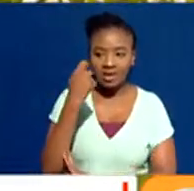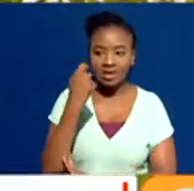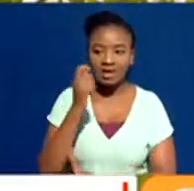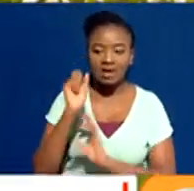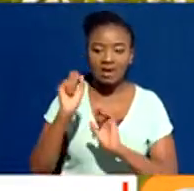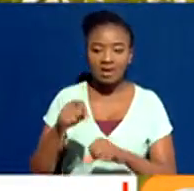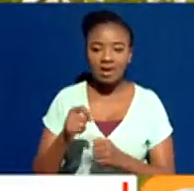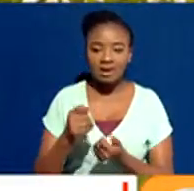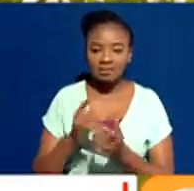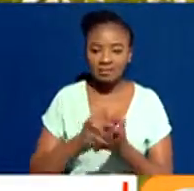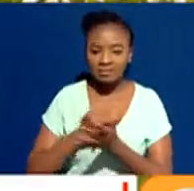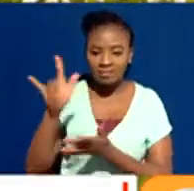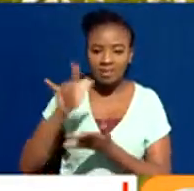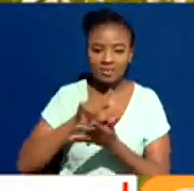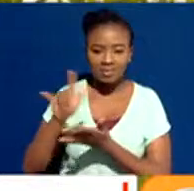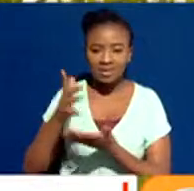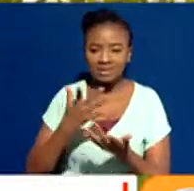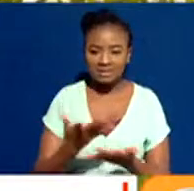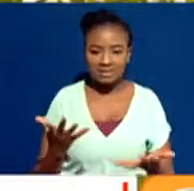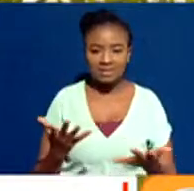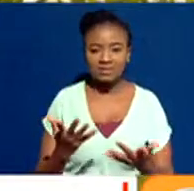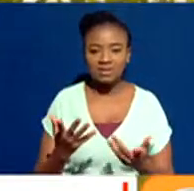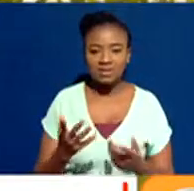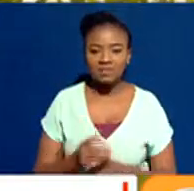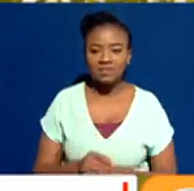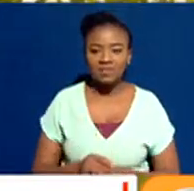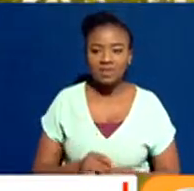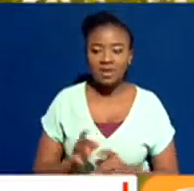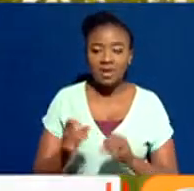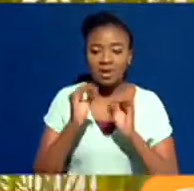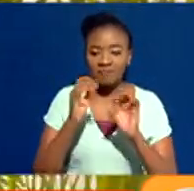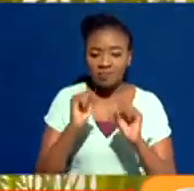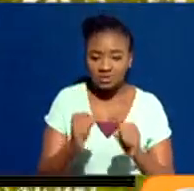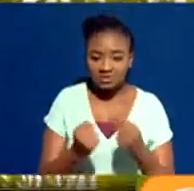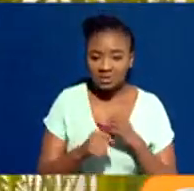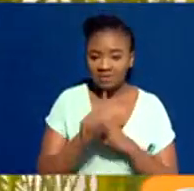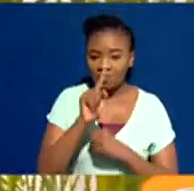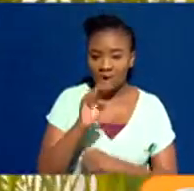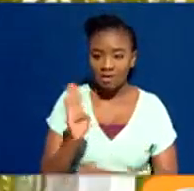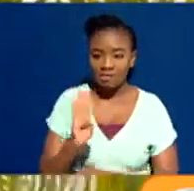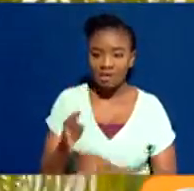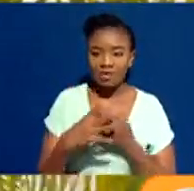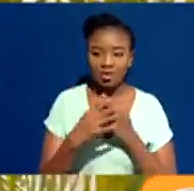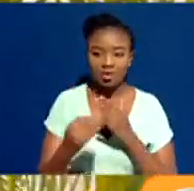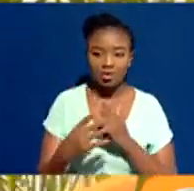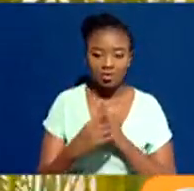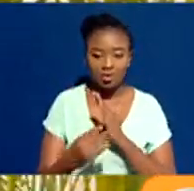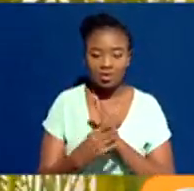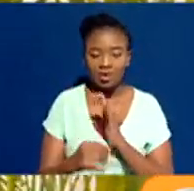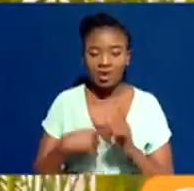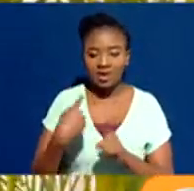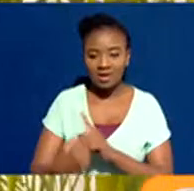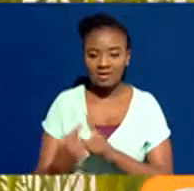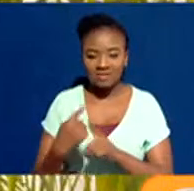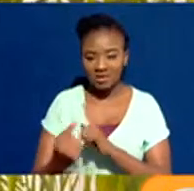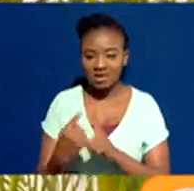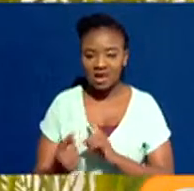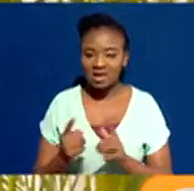steel, $1 billion importation we are doing. If we save $1 billion in a year, we have no